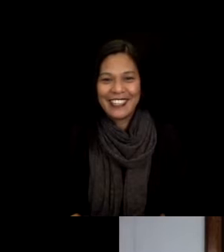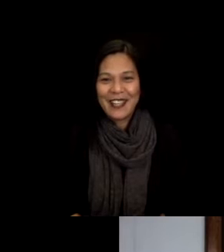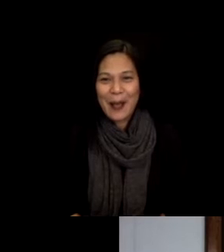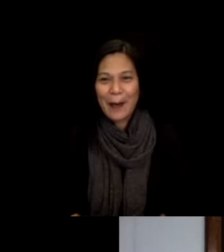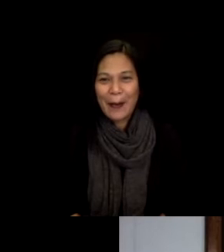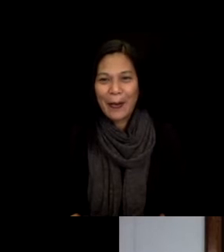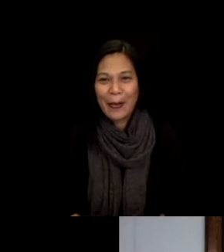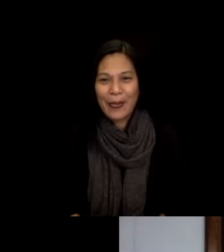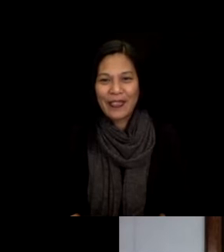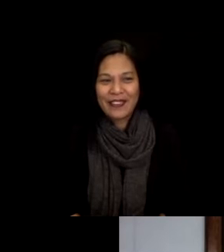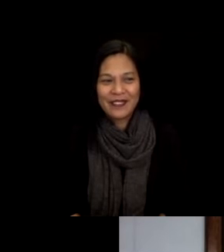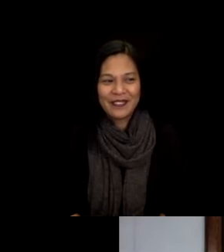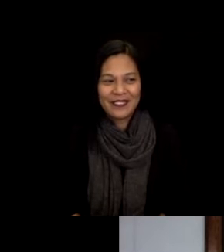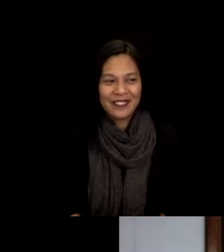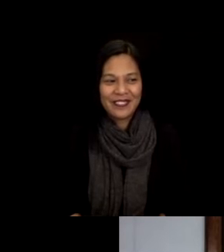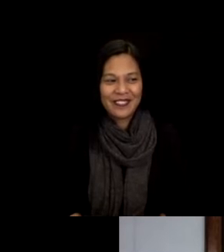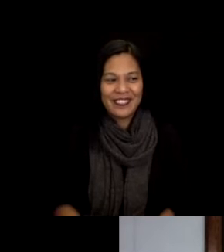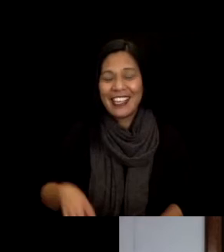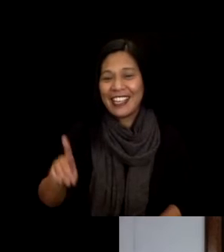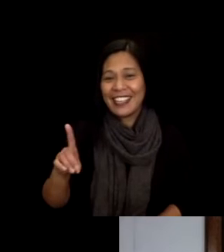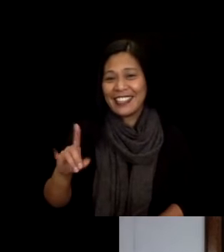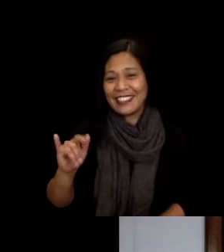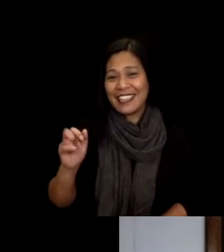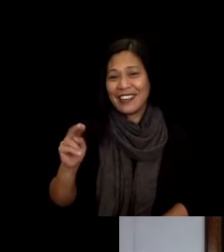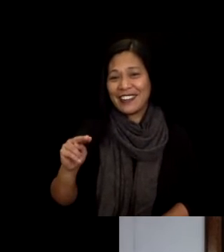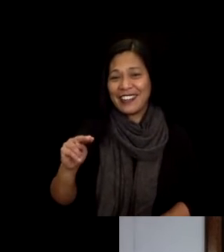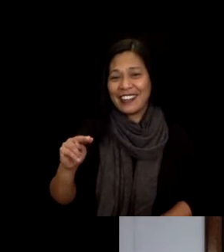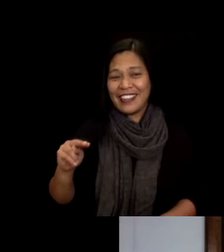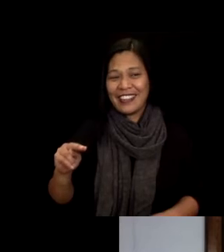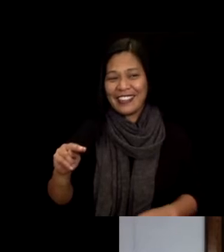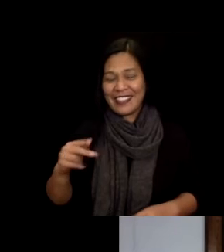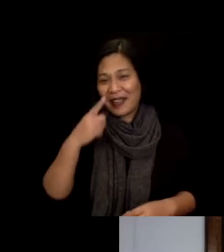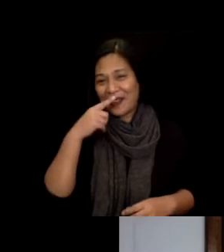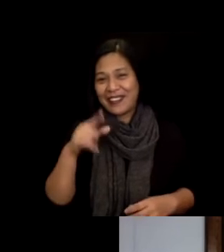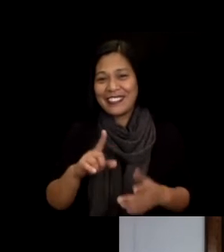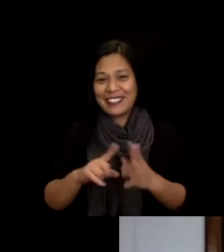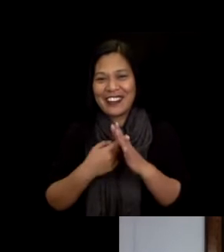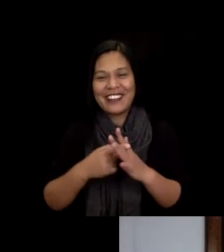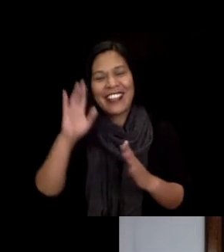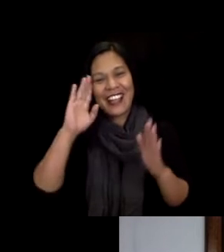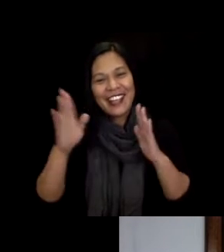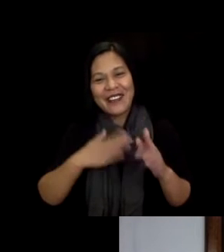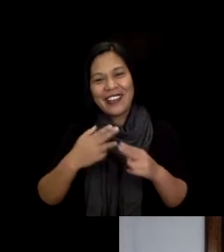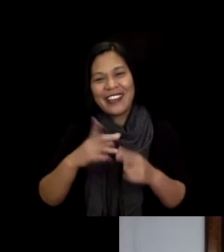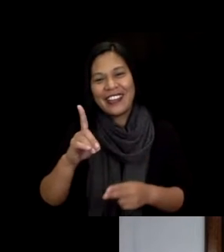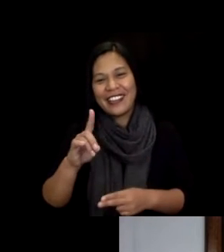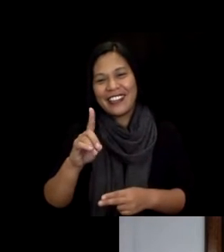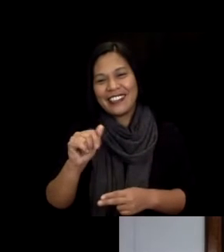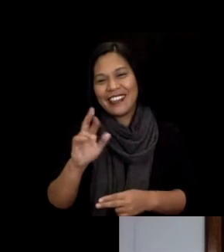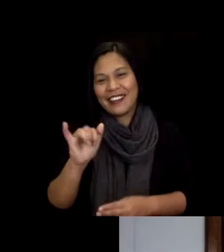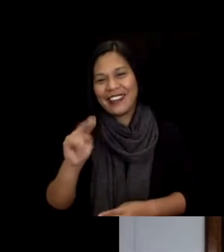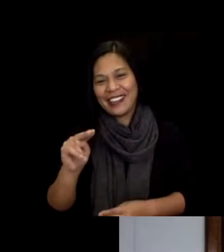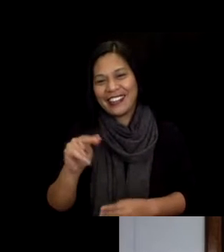I don't want to start it. Okay. Belinda, I don't want to do that to you. Hi, everybody. My name is Darian.